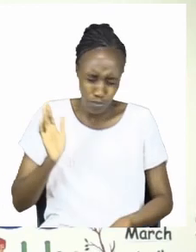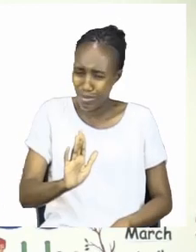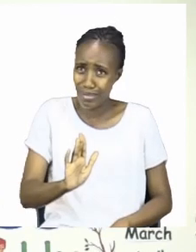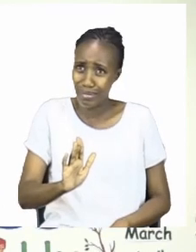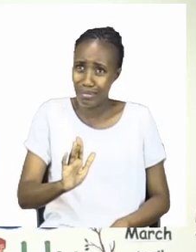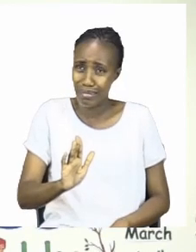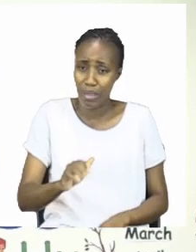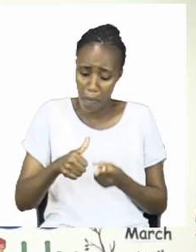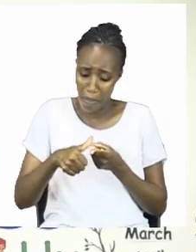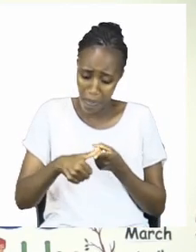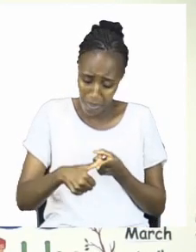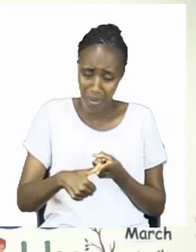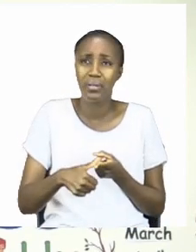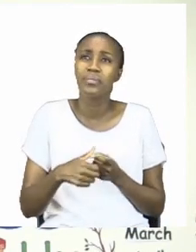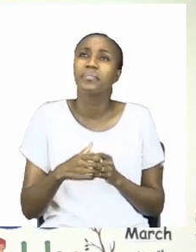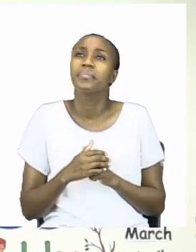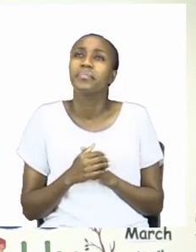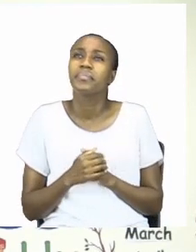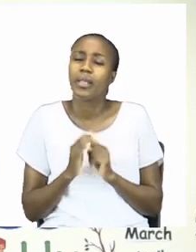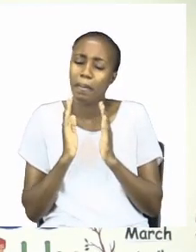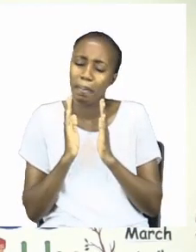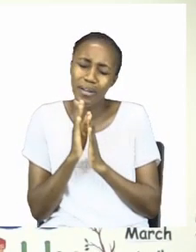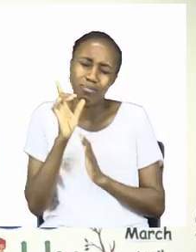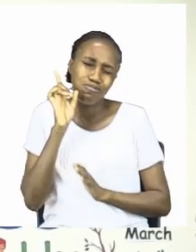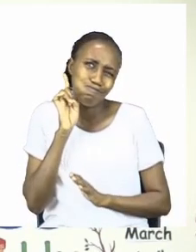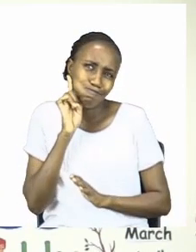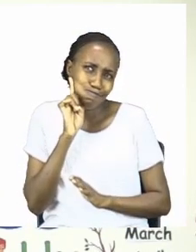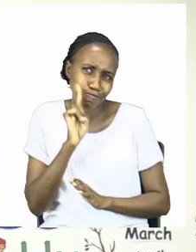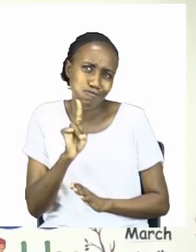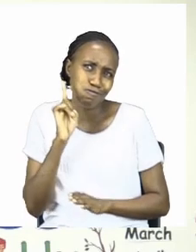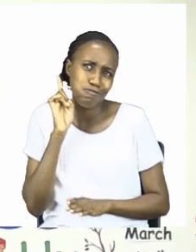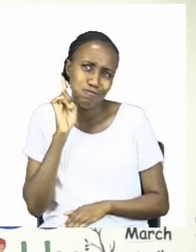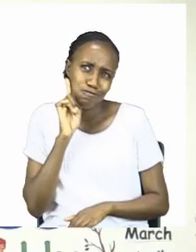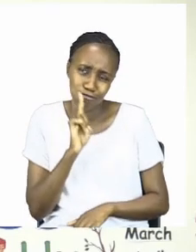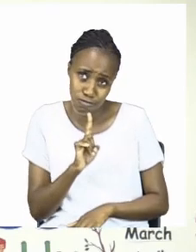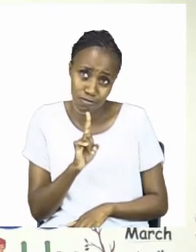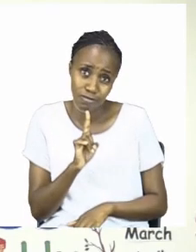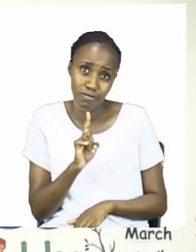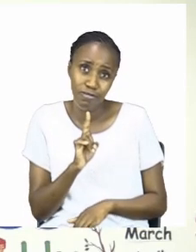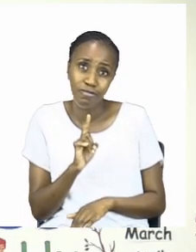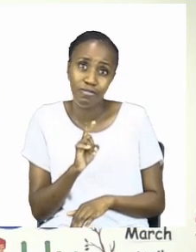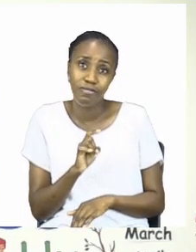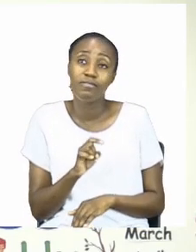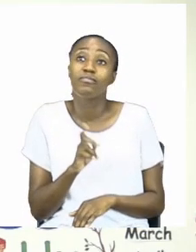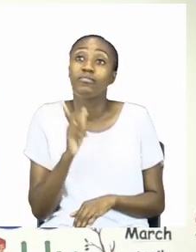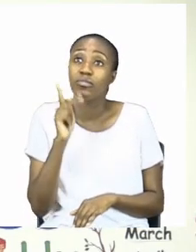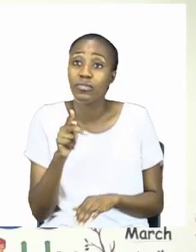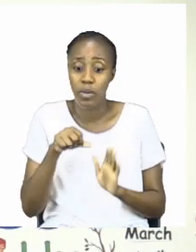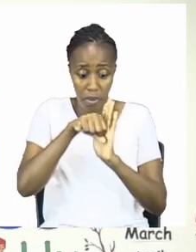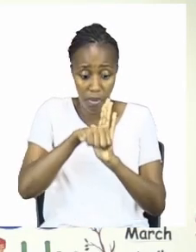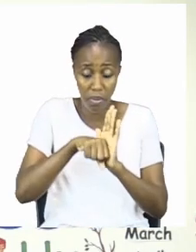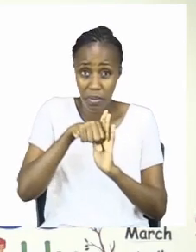can easily hurt you. So be very, very careful. And then when you paste your pictures,